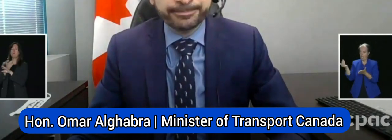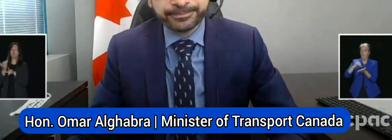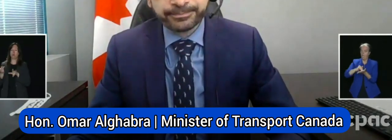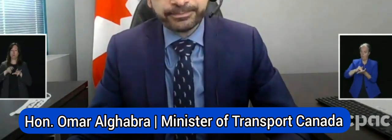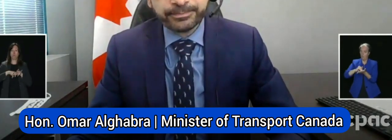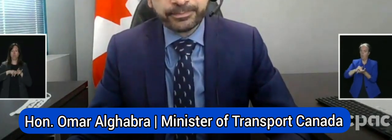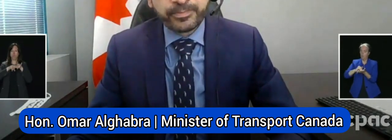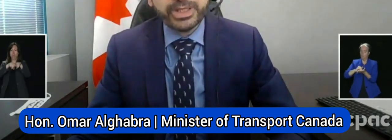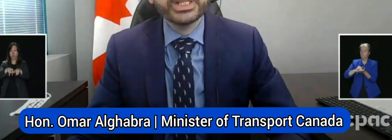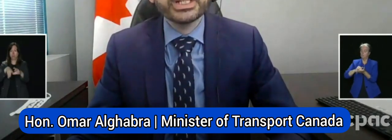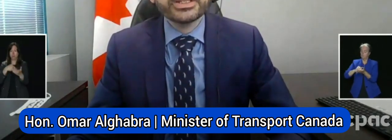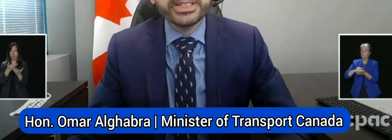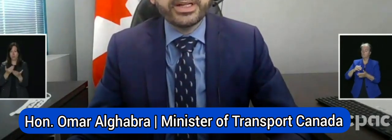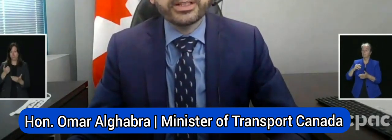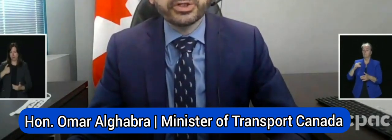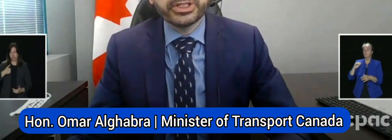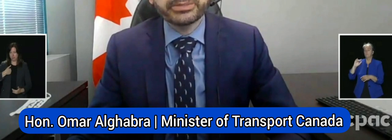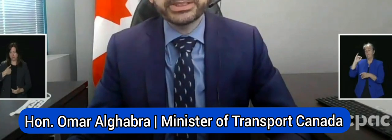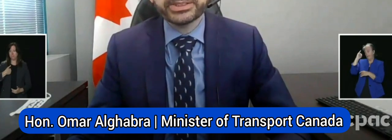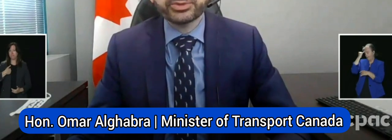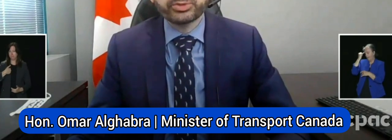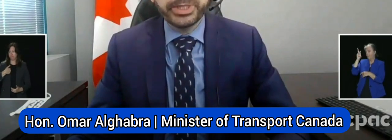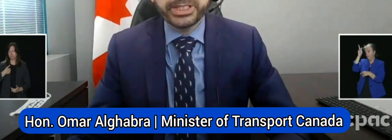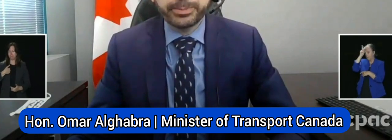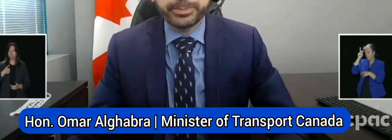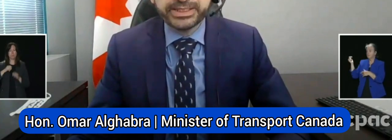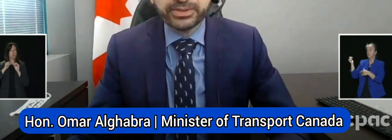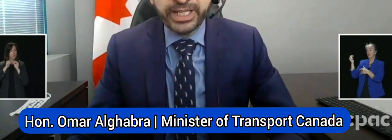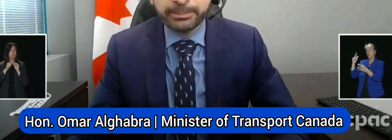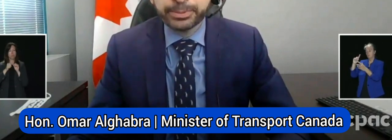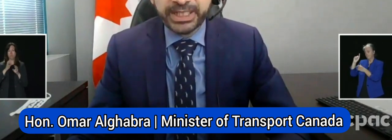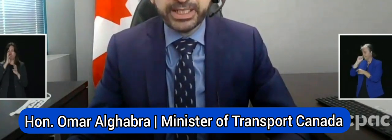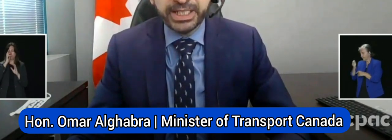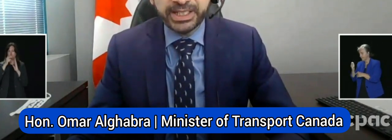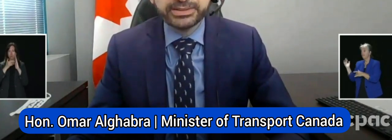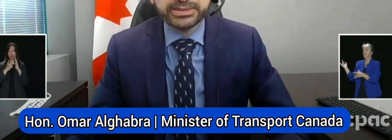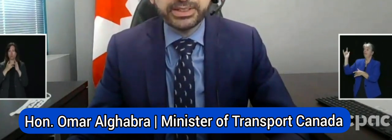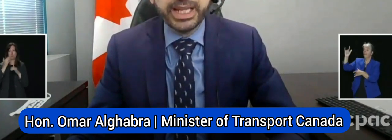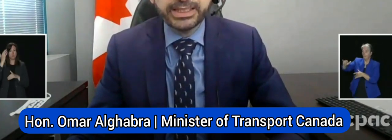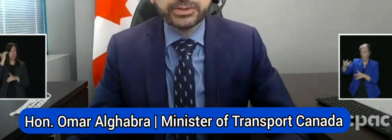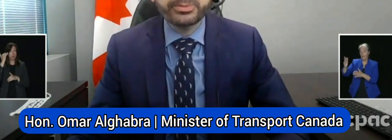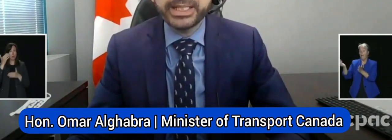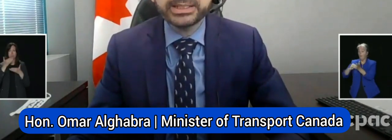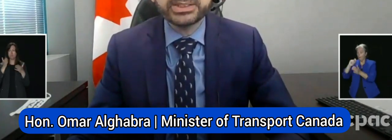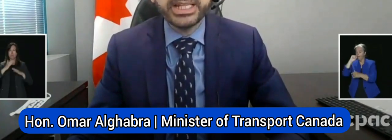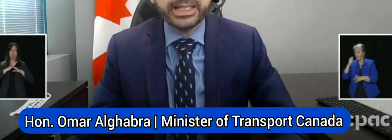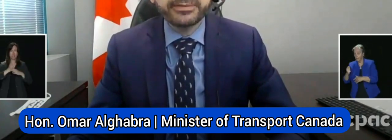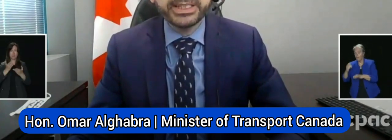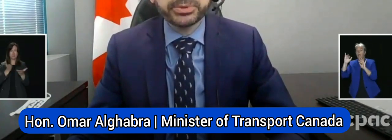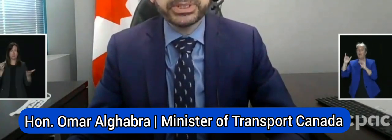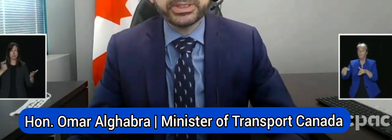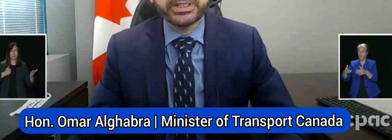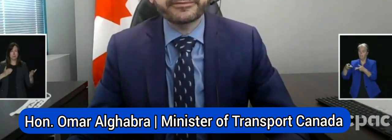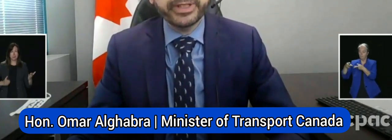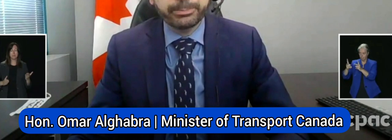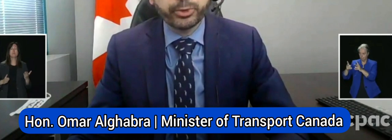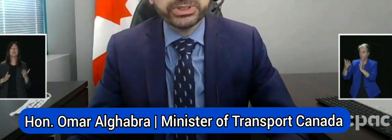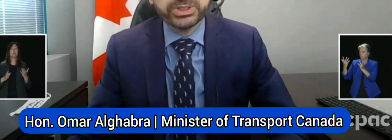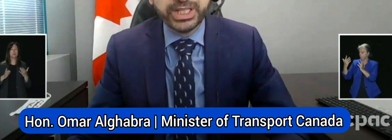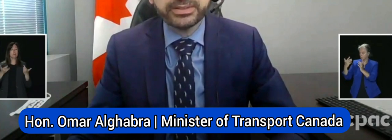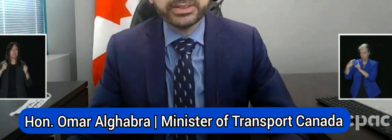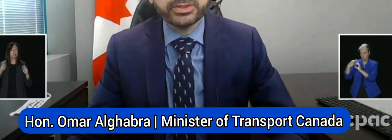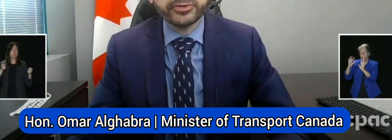to Canada. These ongoing measures will remain in place to help protect Canadians and to manage the elevated risk